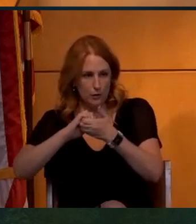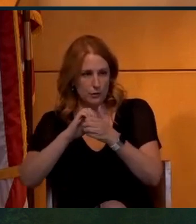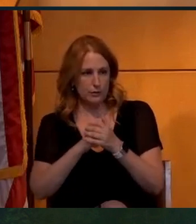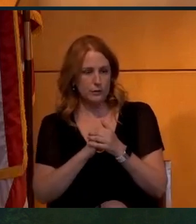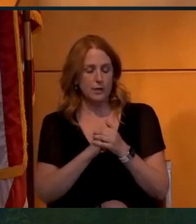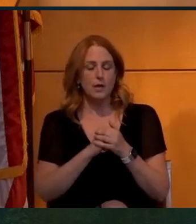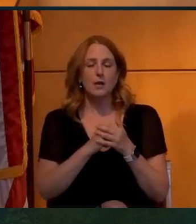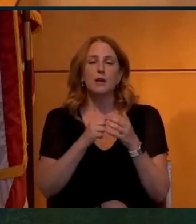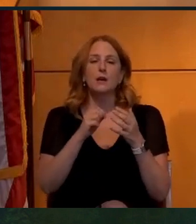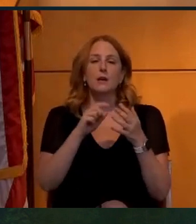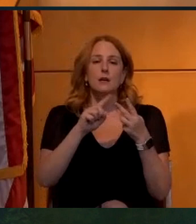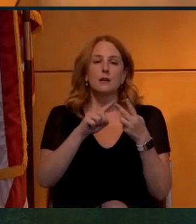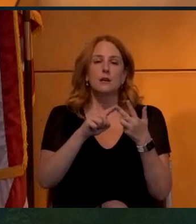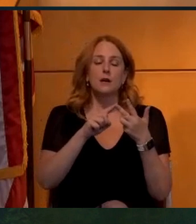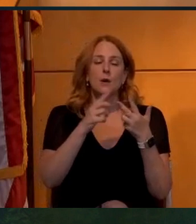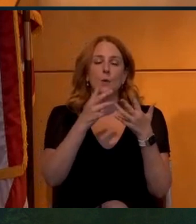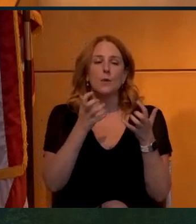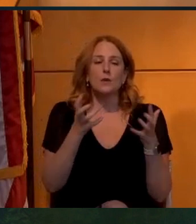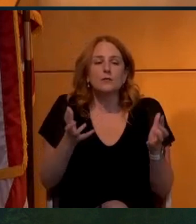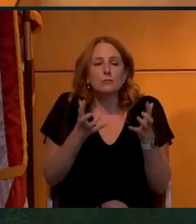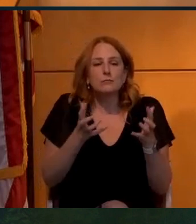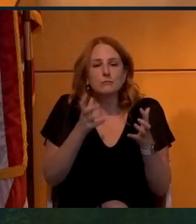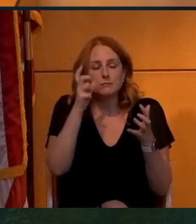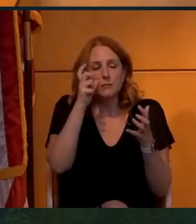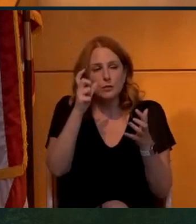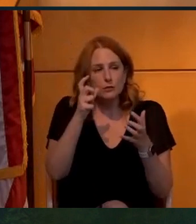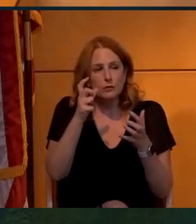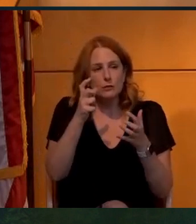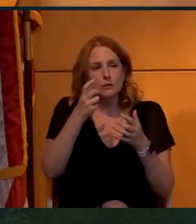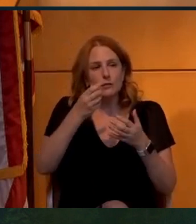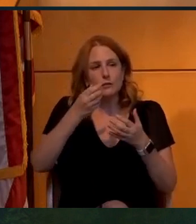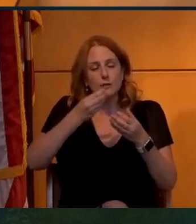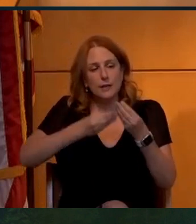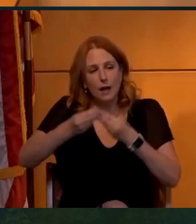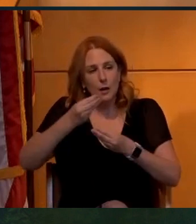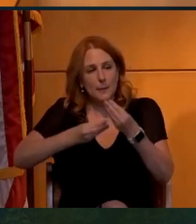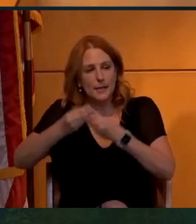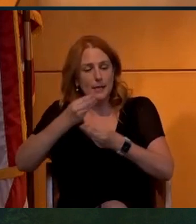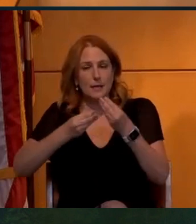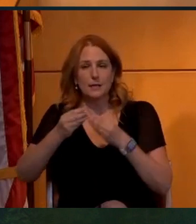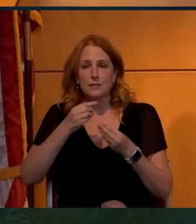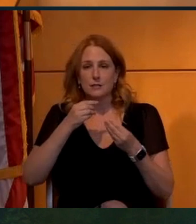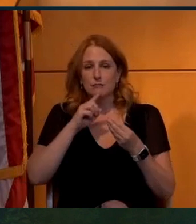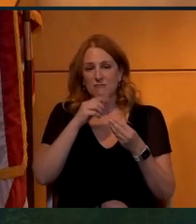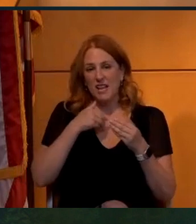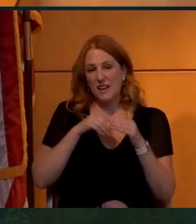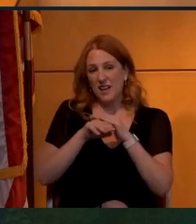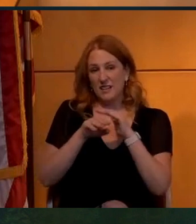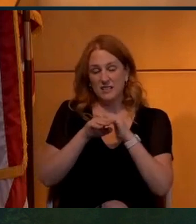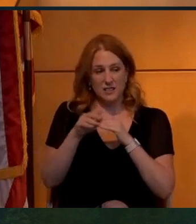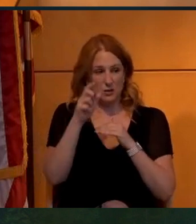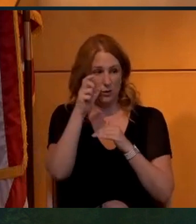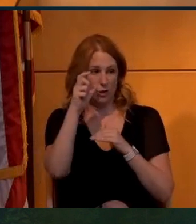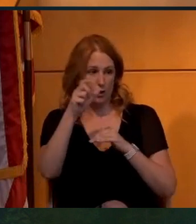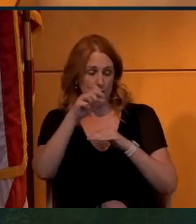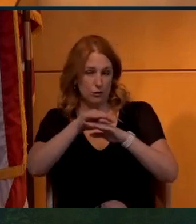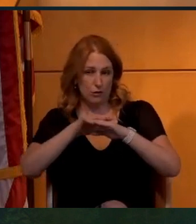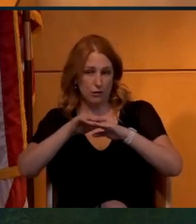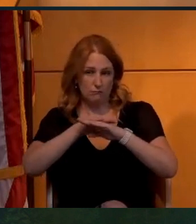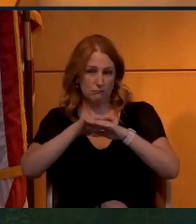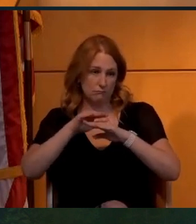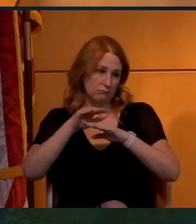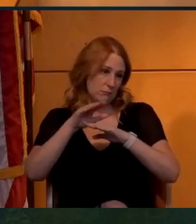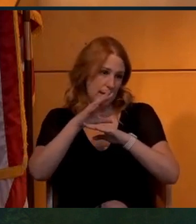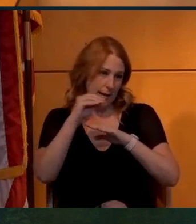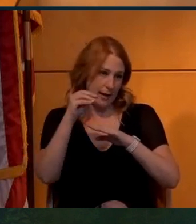is to promote a lunar economy to produce these rapid, frequent, and affordable access to the lunar surface and cislunar space. And